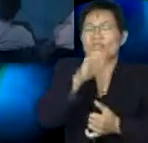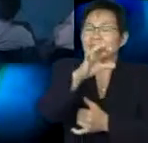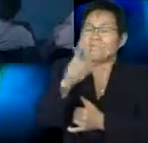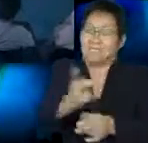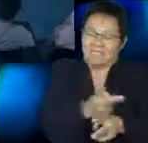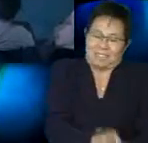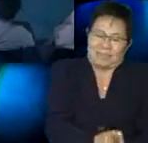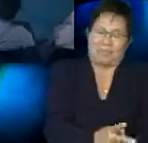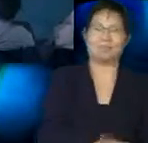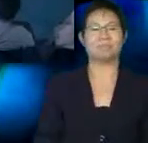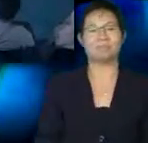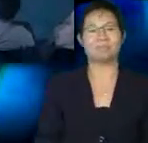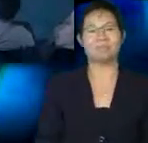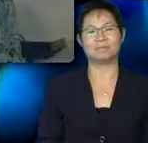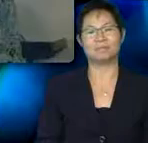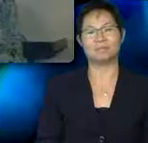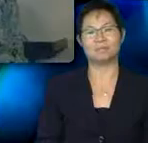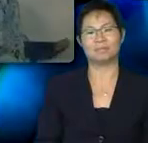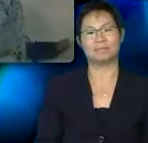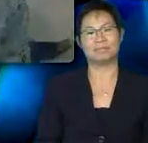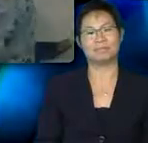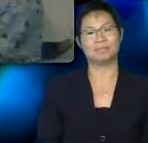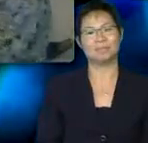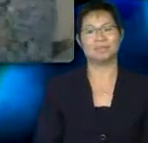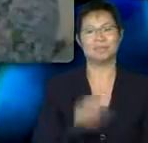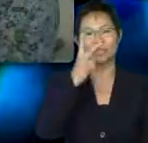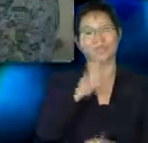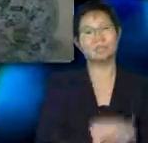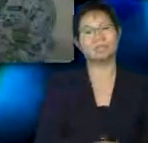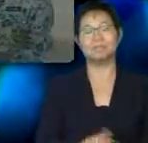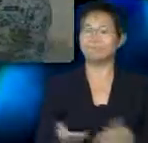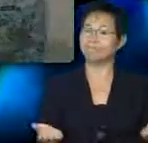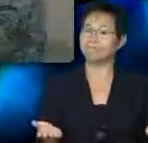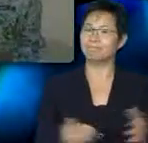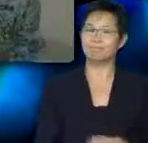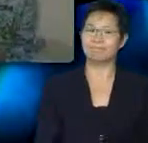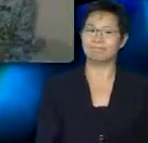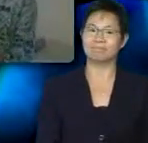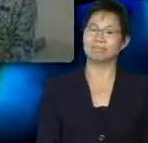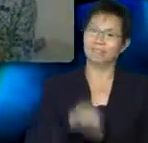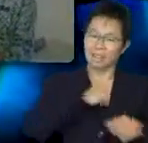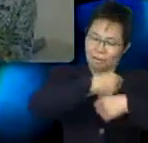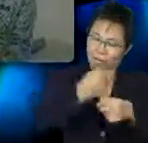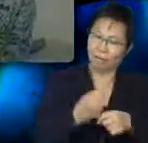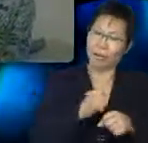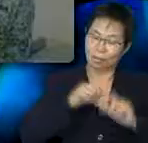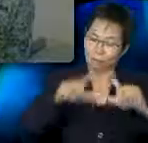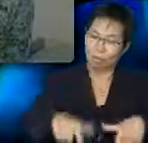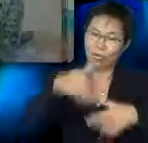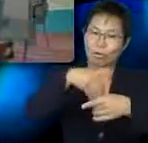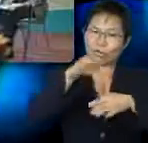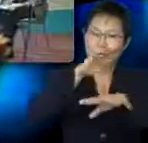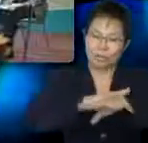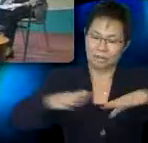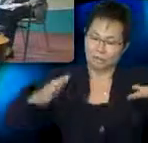compact discs in them. There you are. See? And I can put it on the table